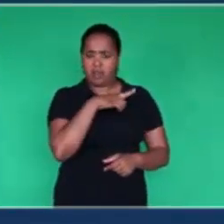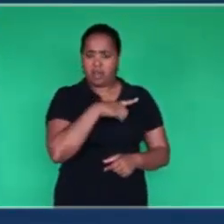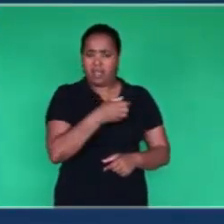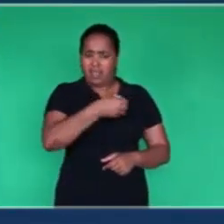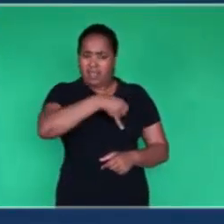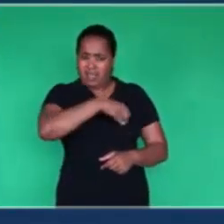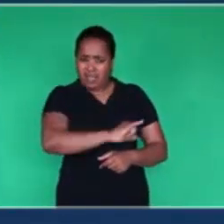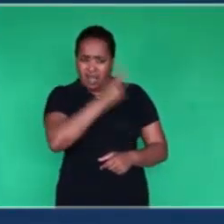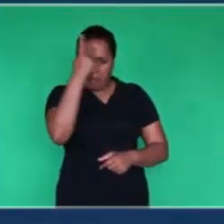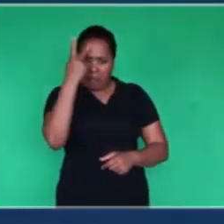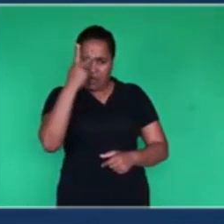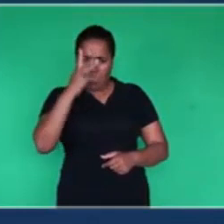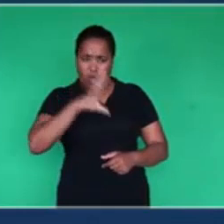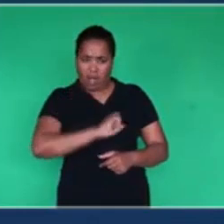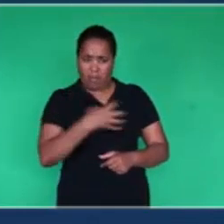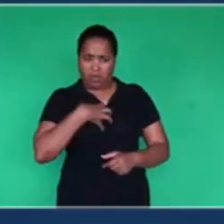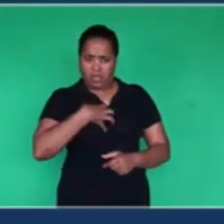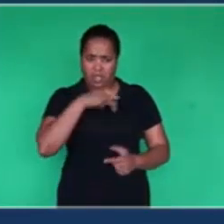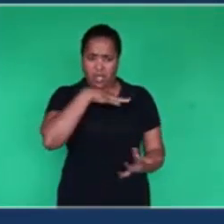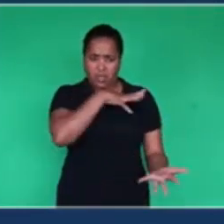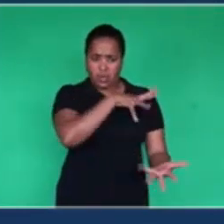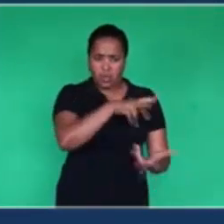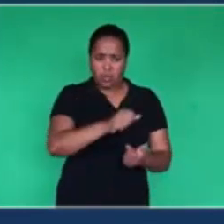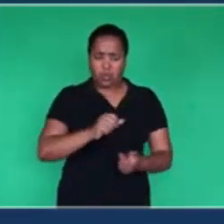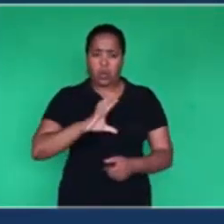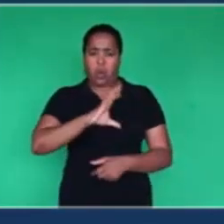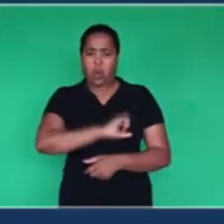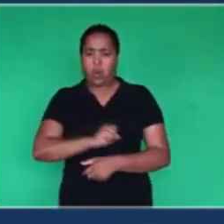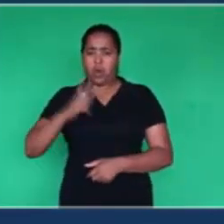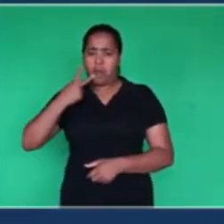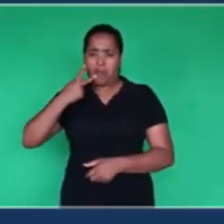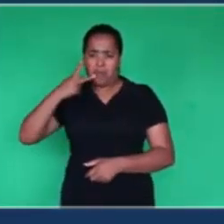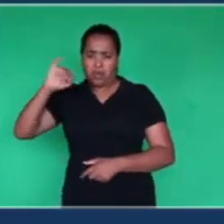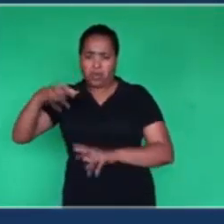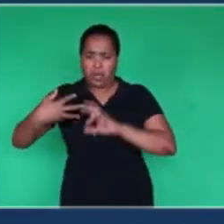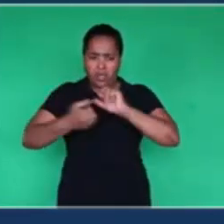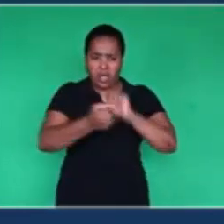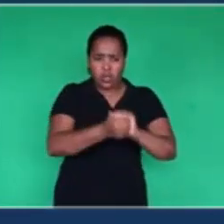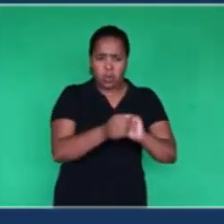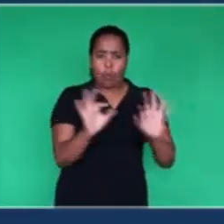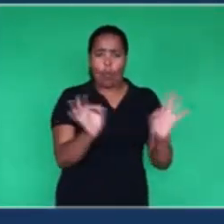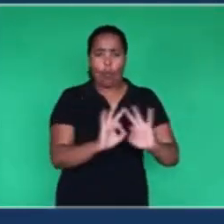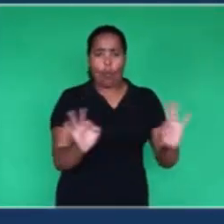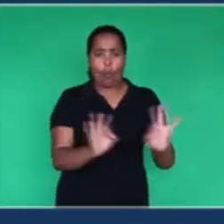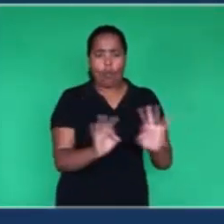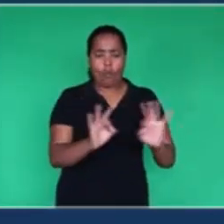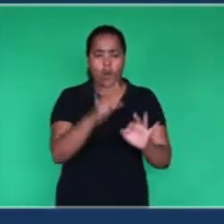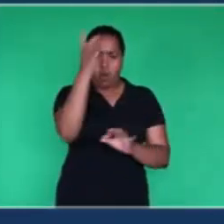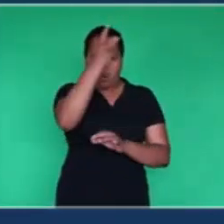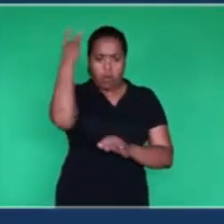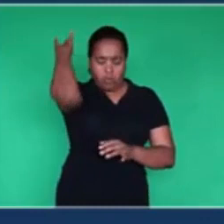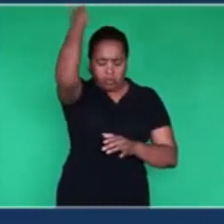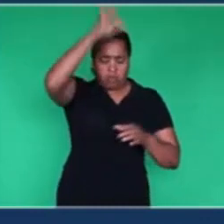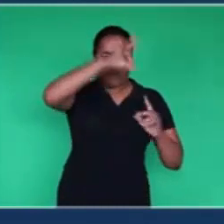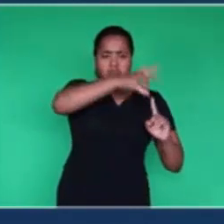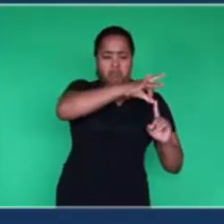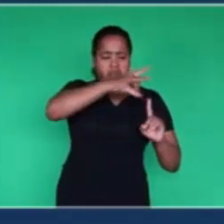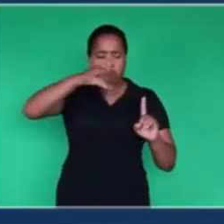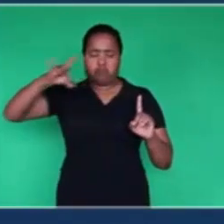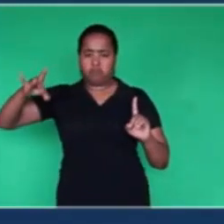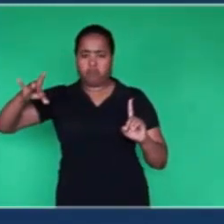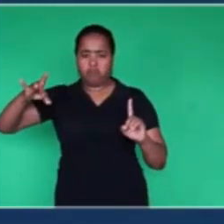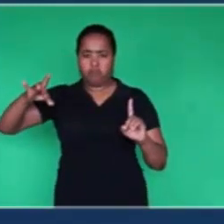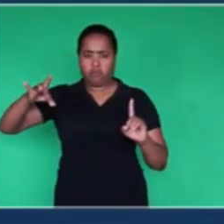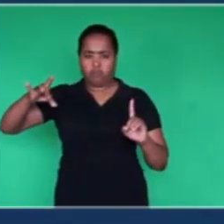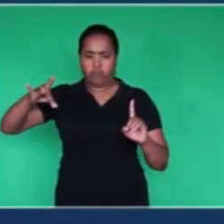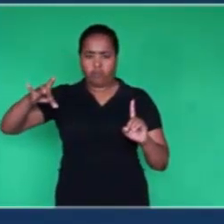says, For all that is in the world, the lust of the